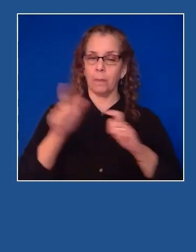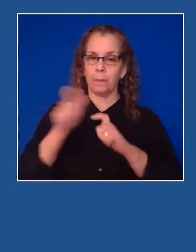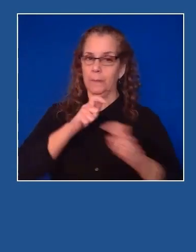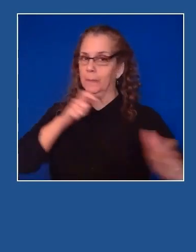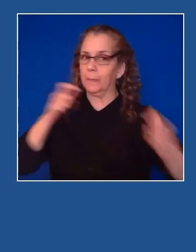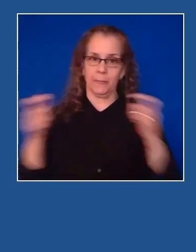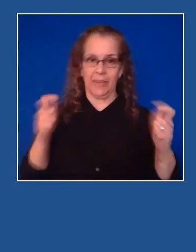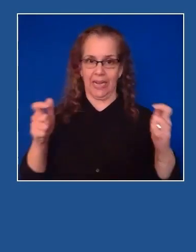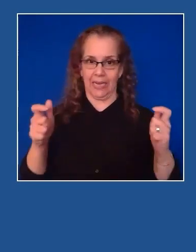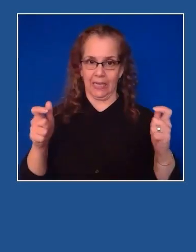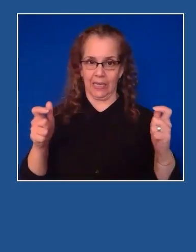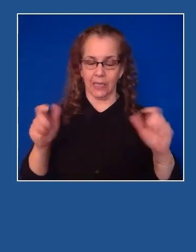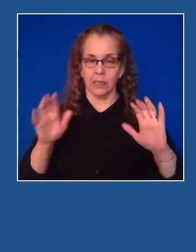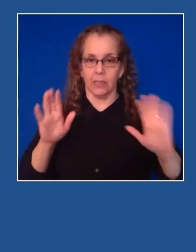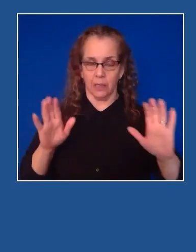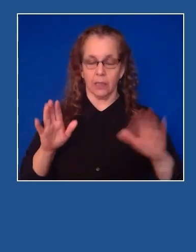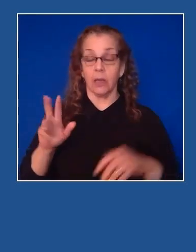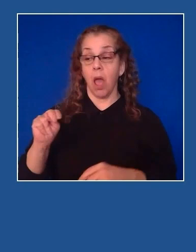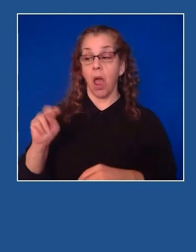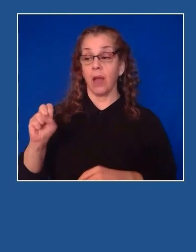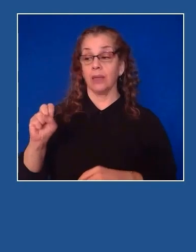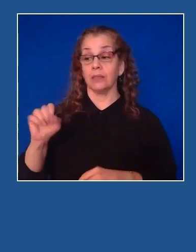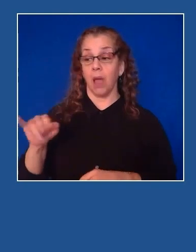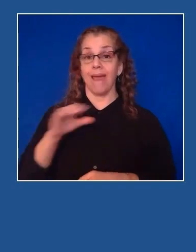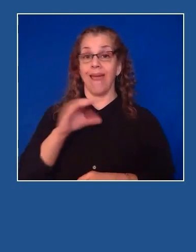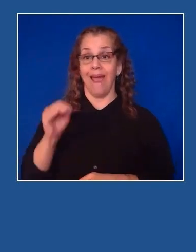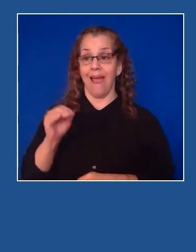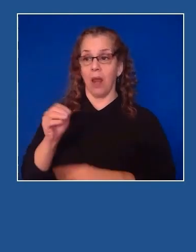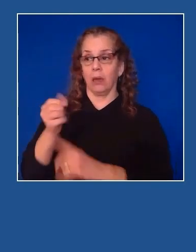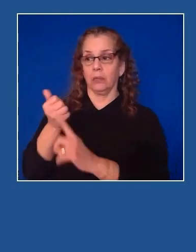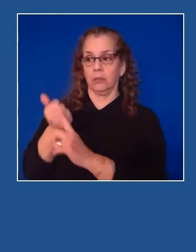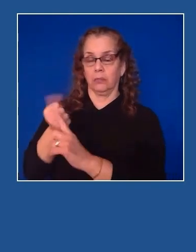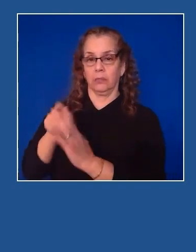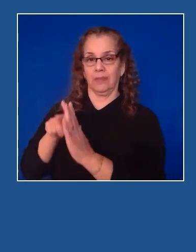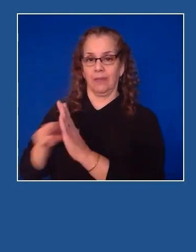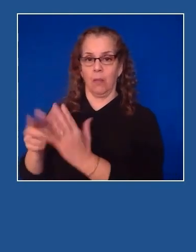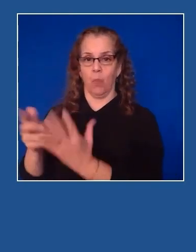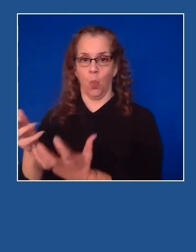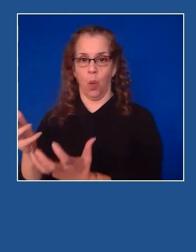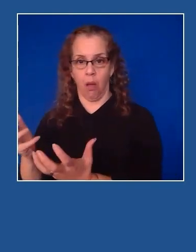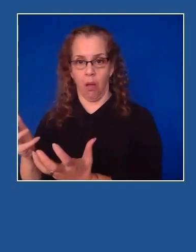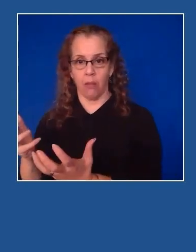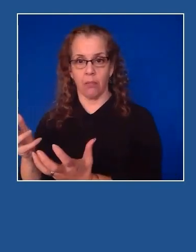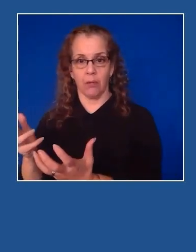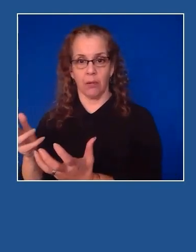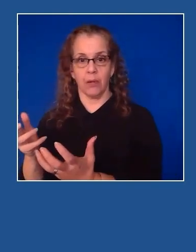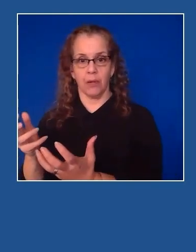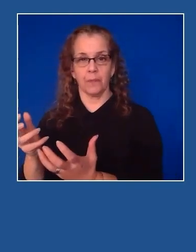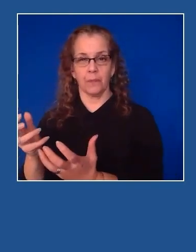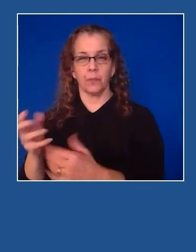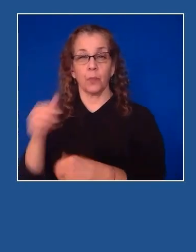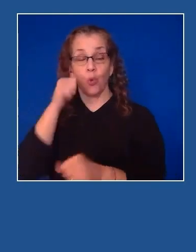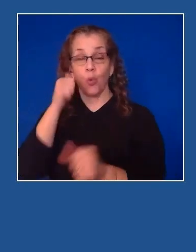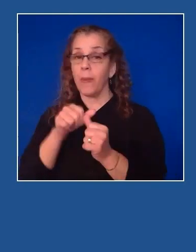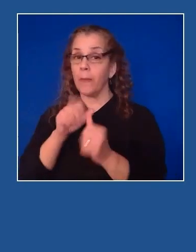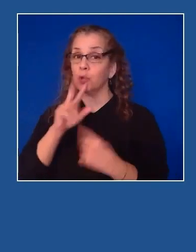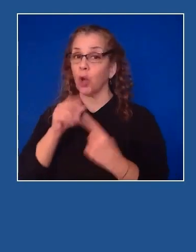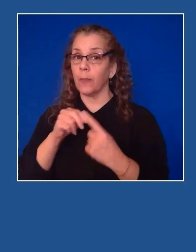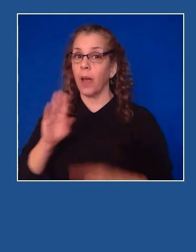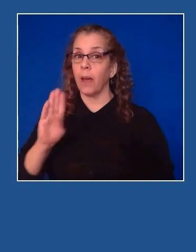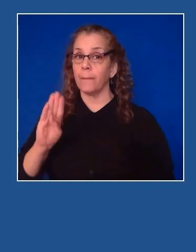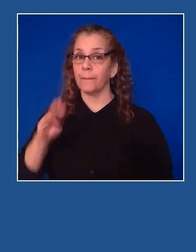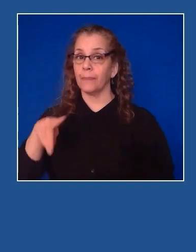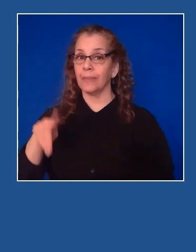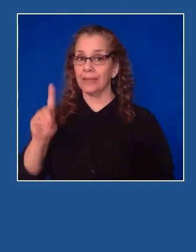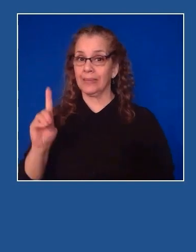and non-suicidal self-harm are transdiagnostic. We're talking specifically about borderline personality disorder, but these